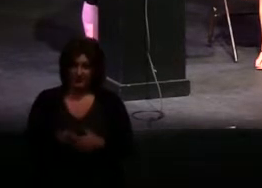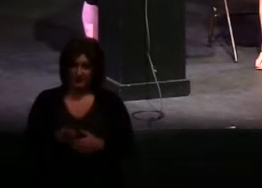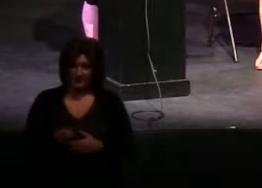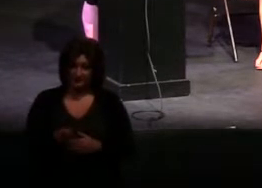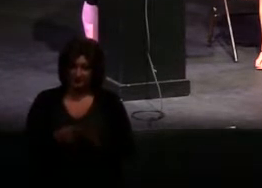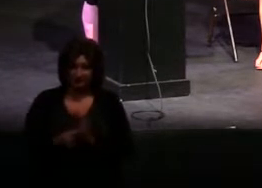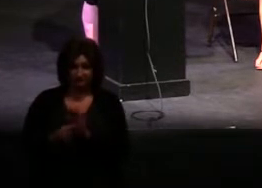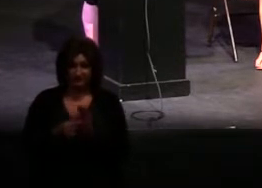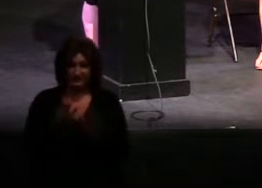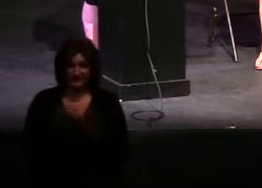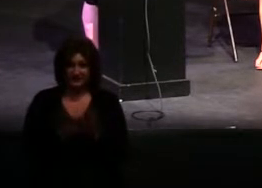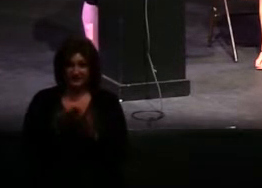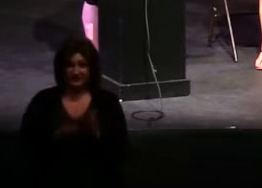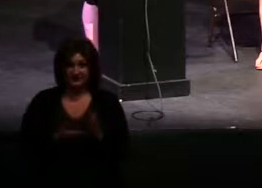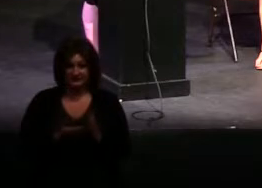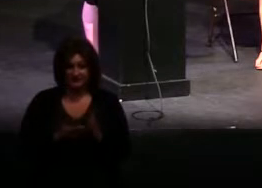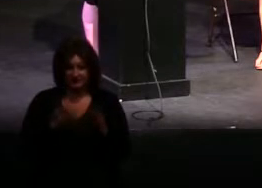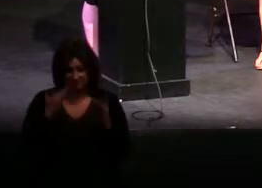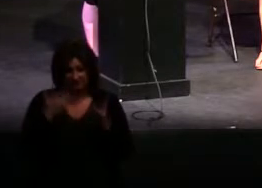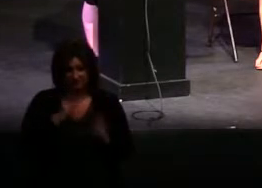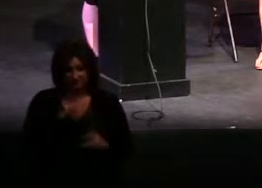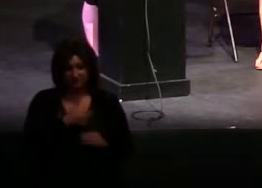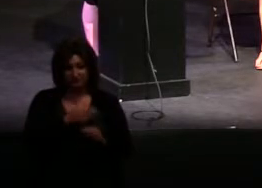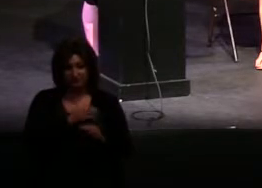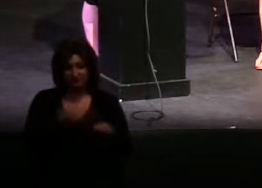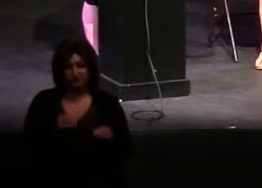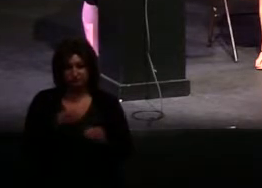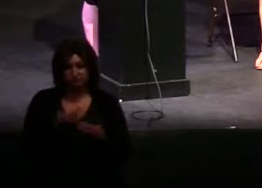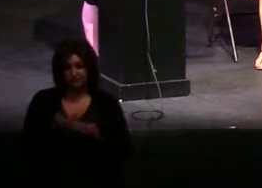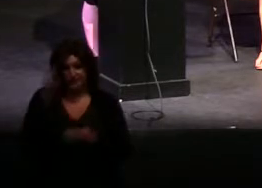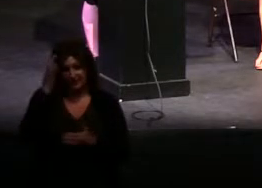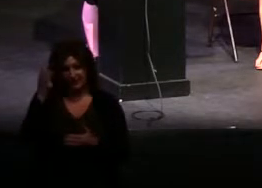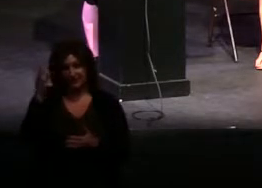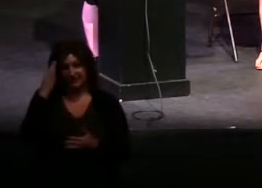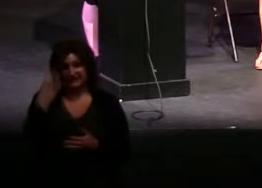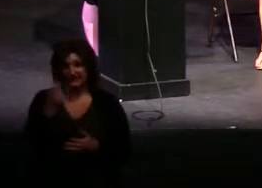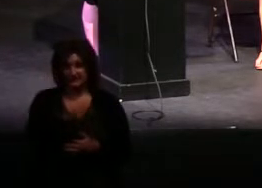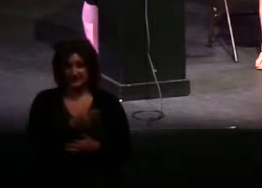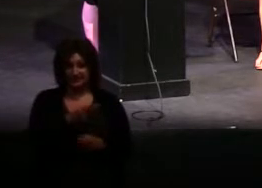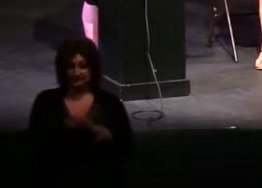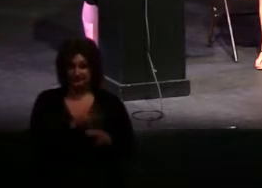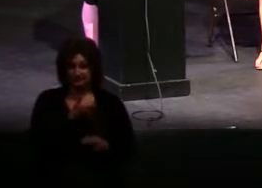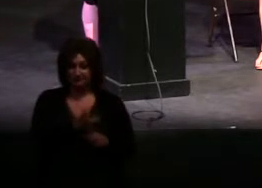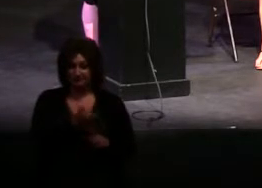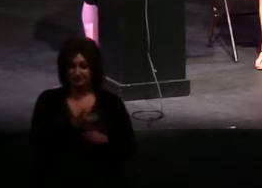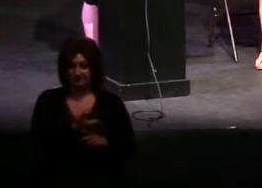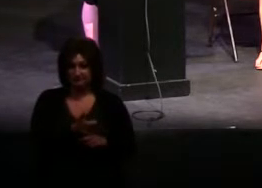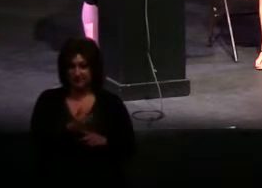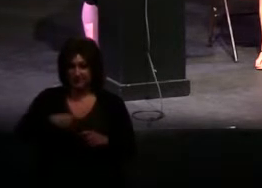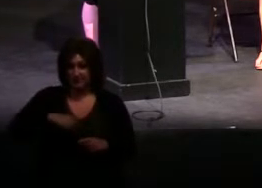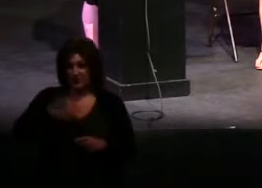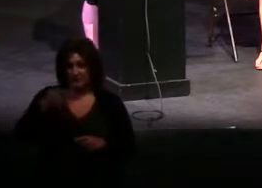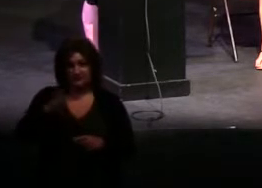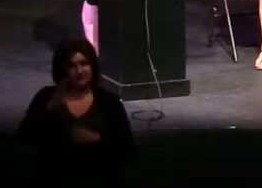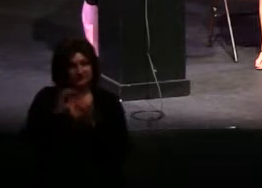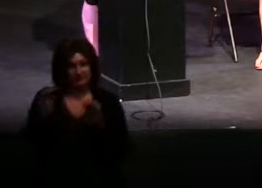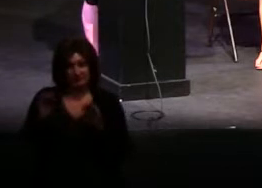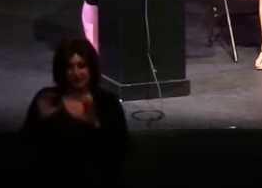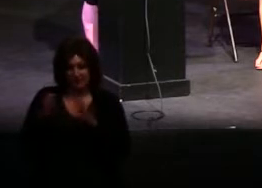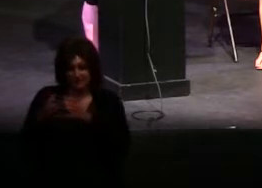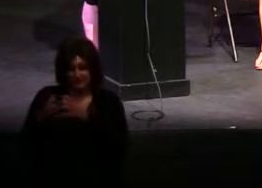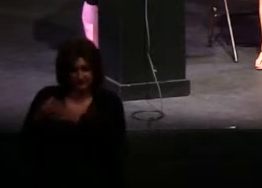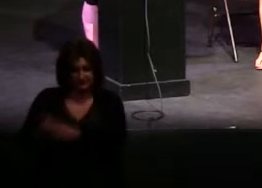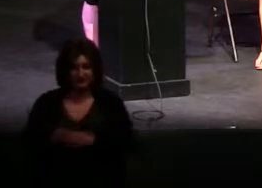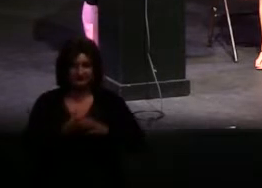represented some deprived tribe of soulless, bereft Indians, and he designated himself to take us, the godless parish, under